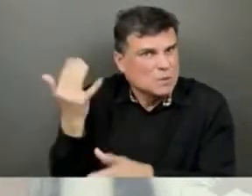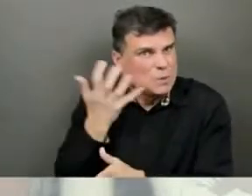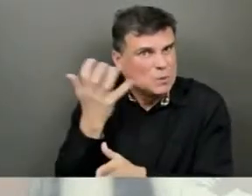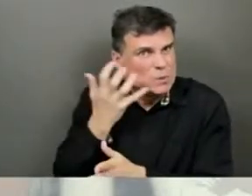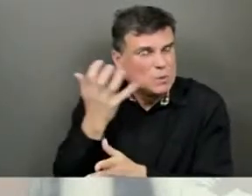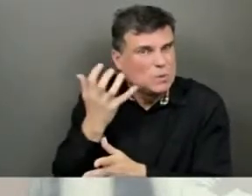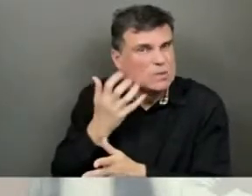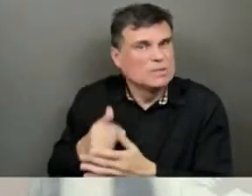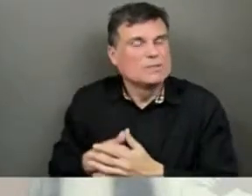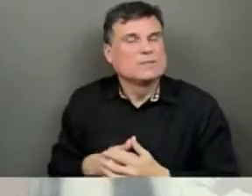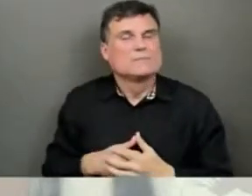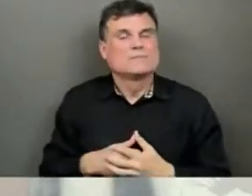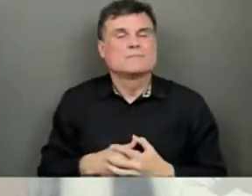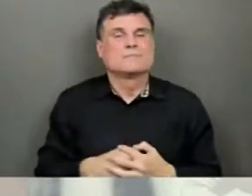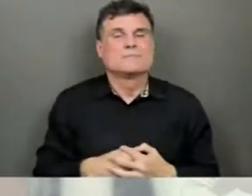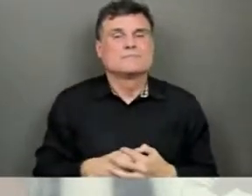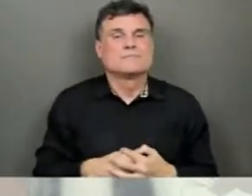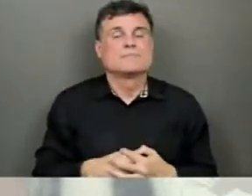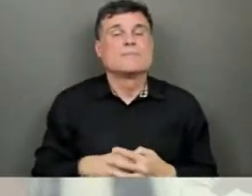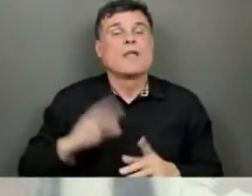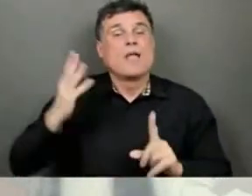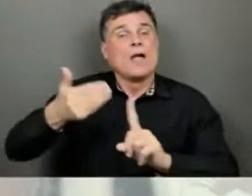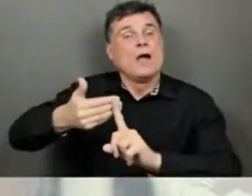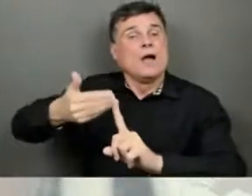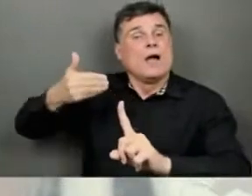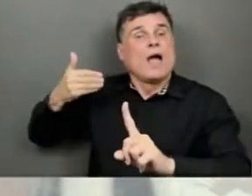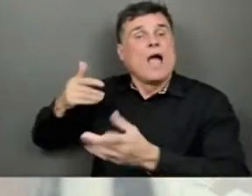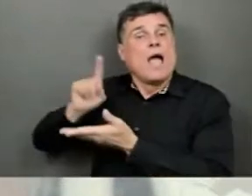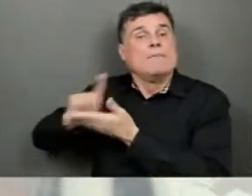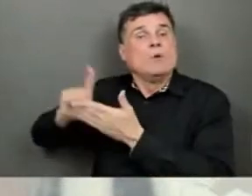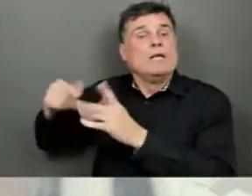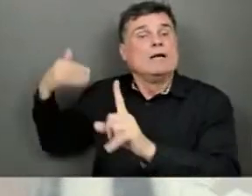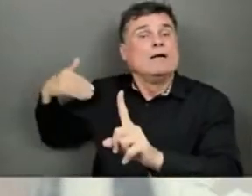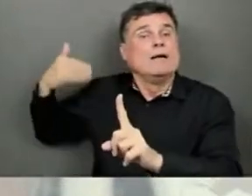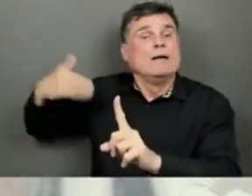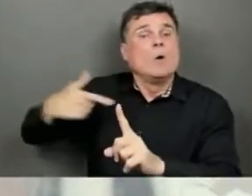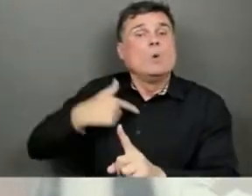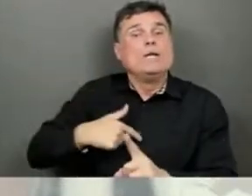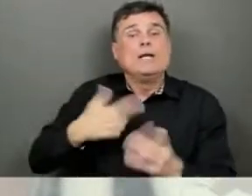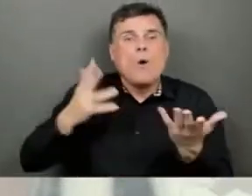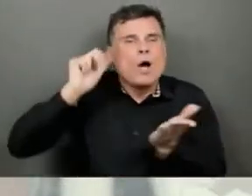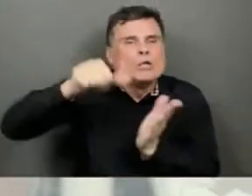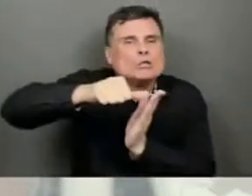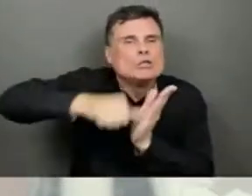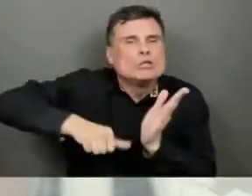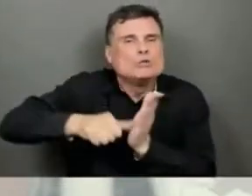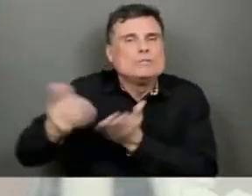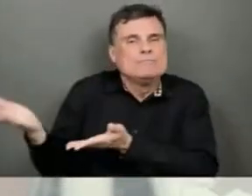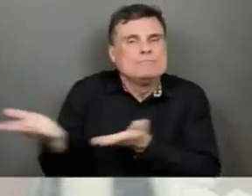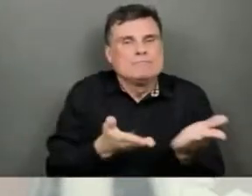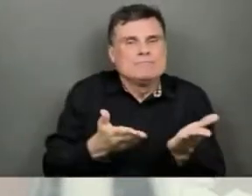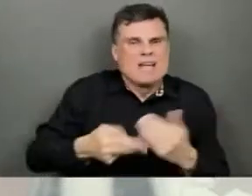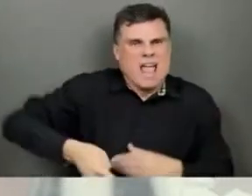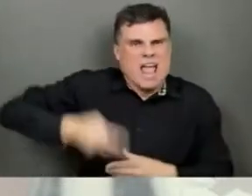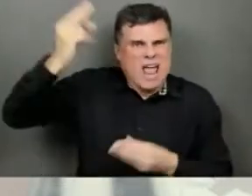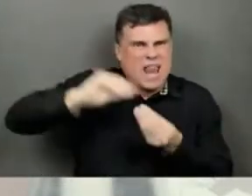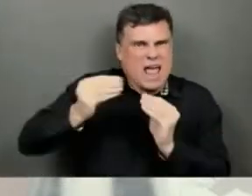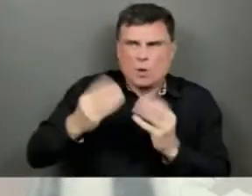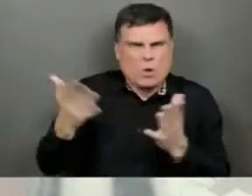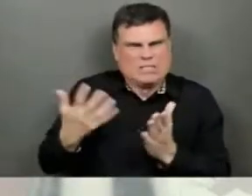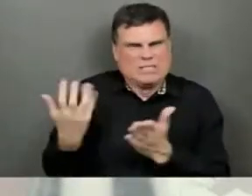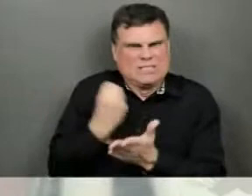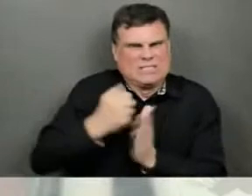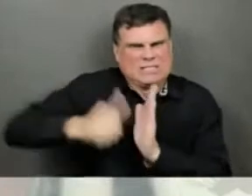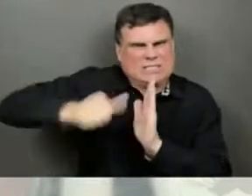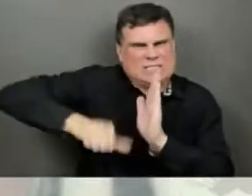the most recently recorded weeks, we did more surgeries in the public healthcare system than we had ever done at this time of year before.